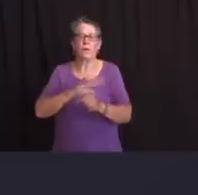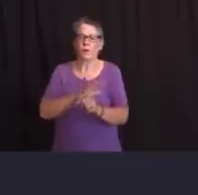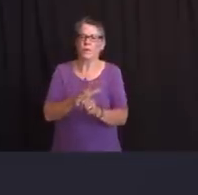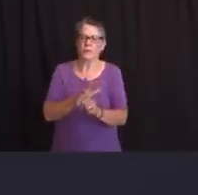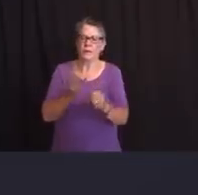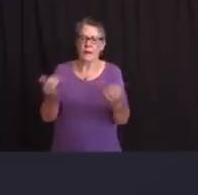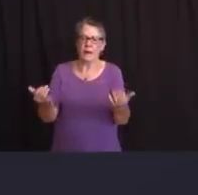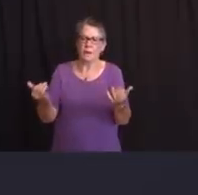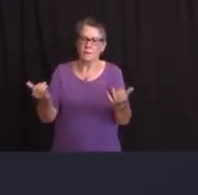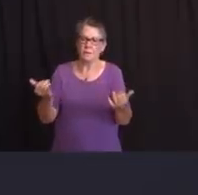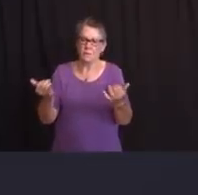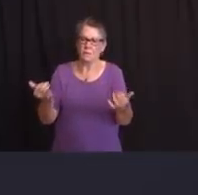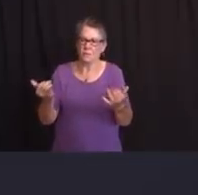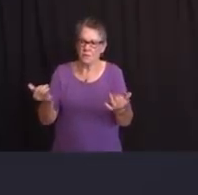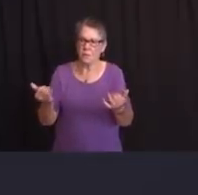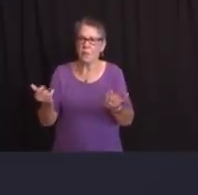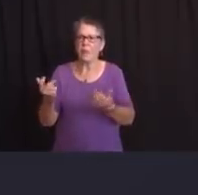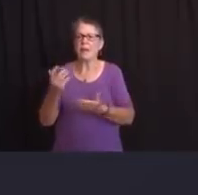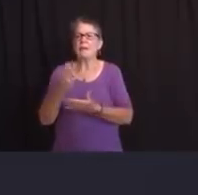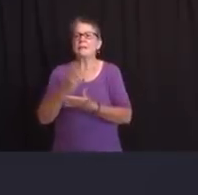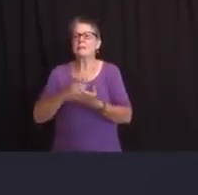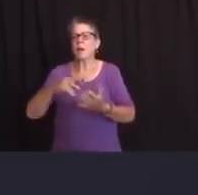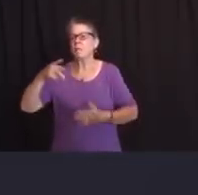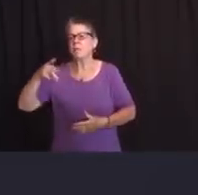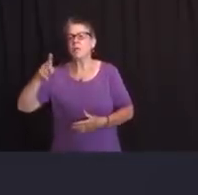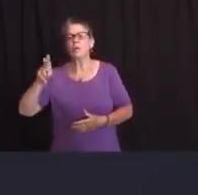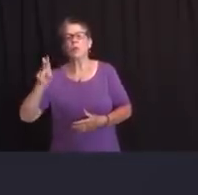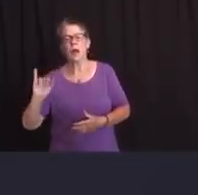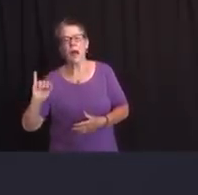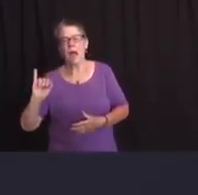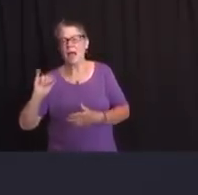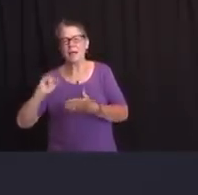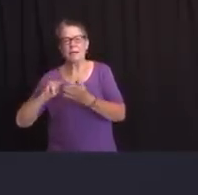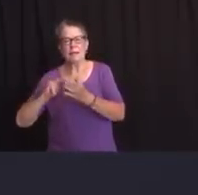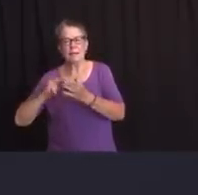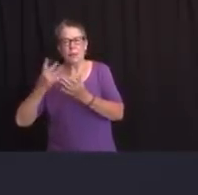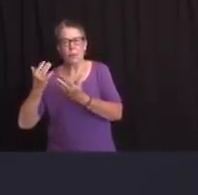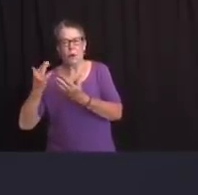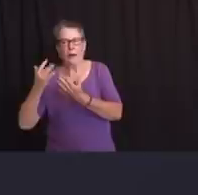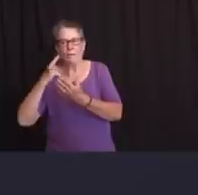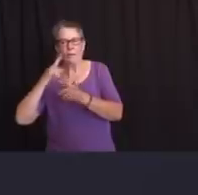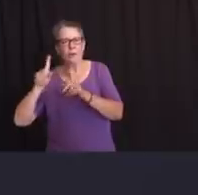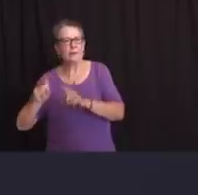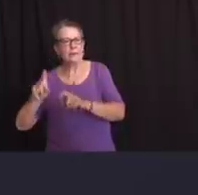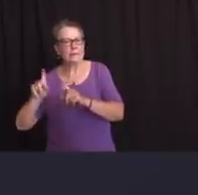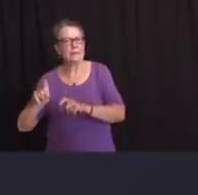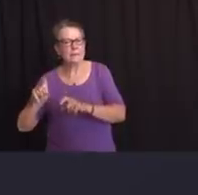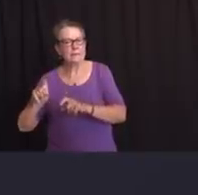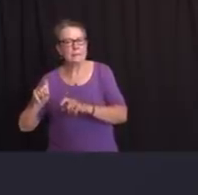persons under investigation, and 95 of those individuals are in ICU